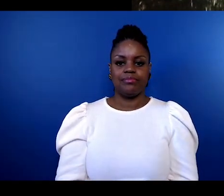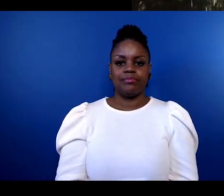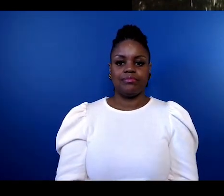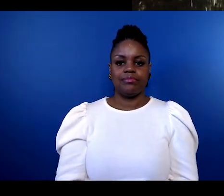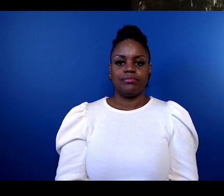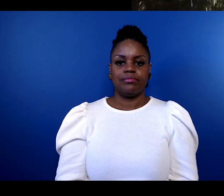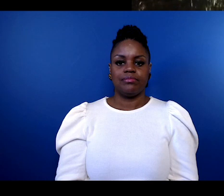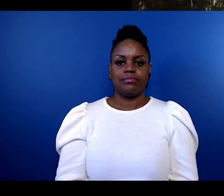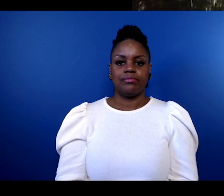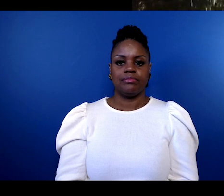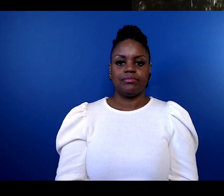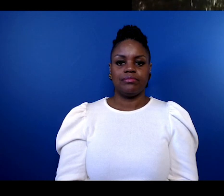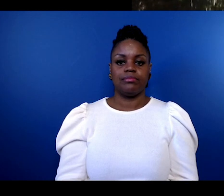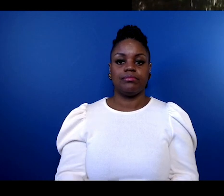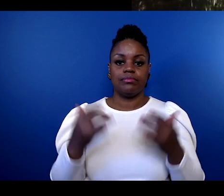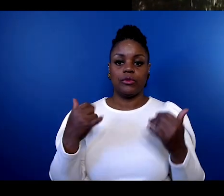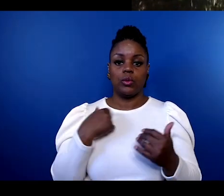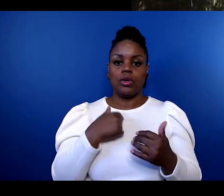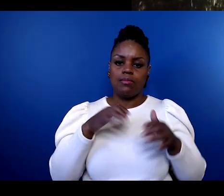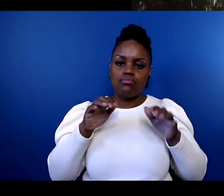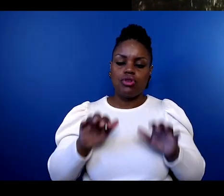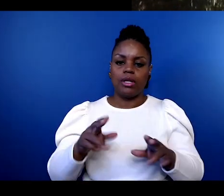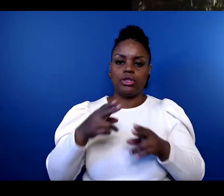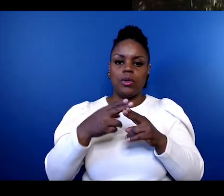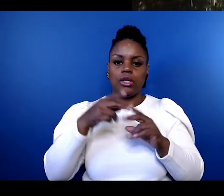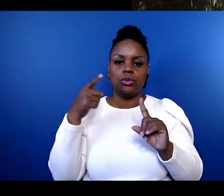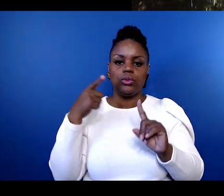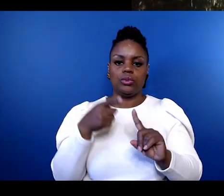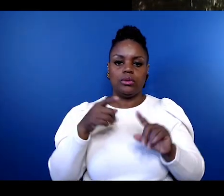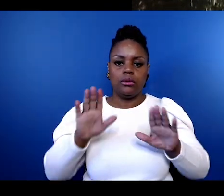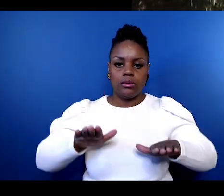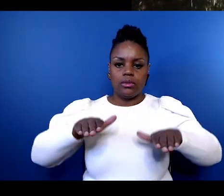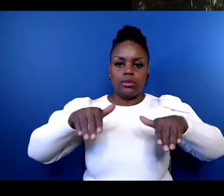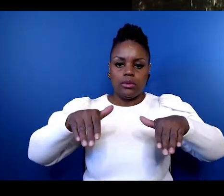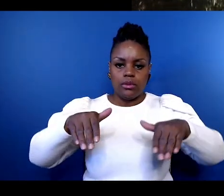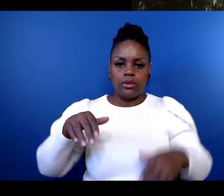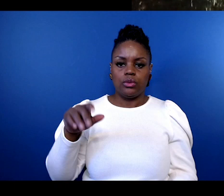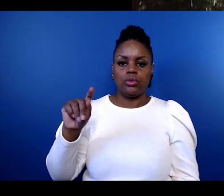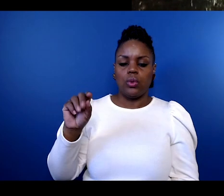And roll the shoulders back.